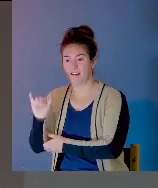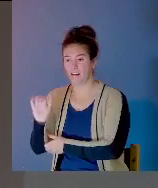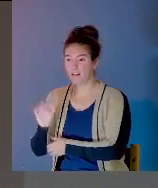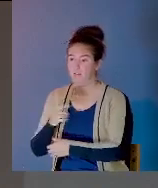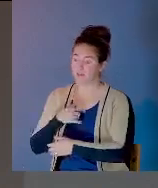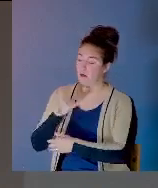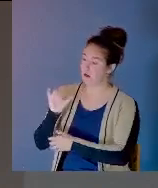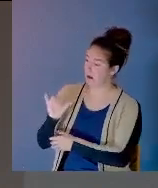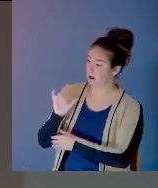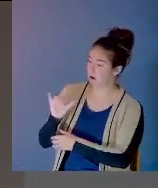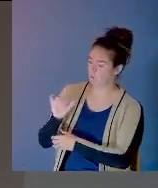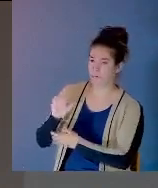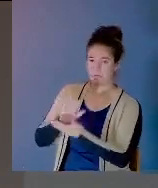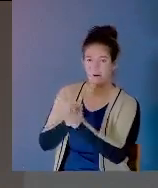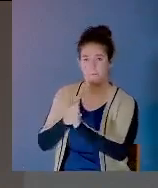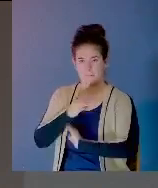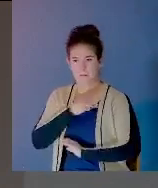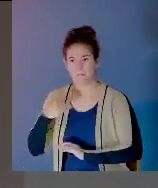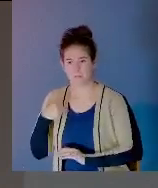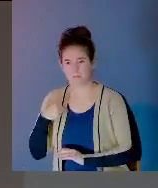I would come early, and